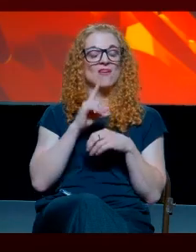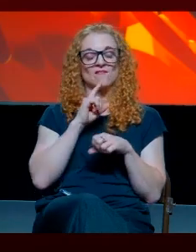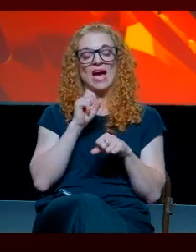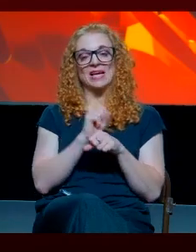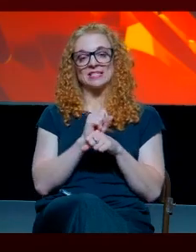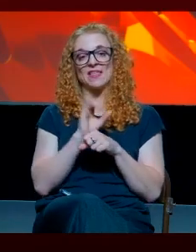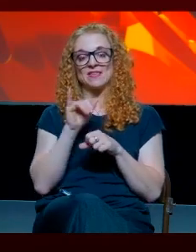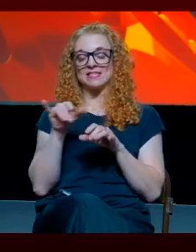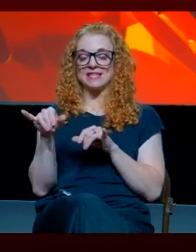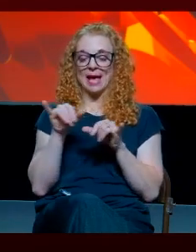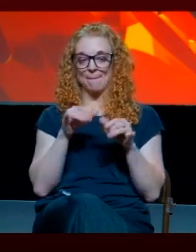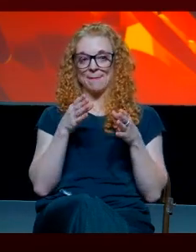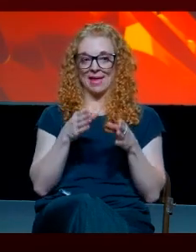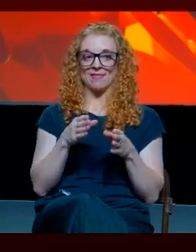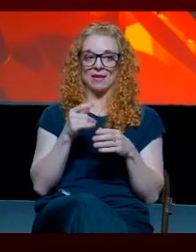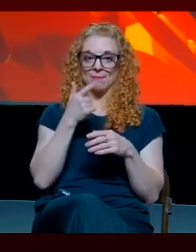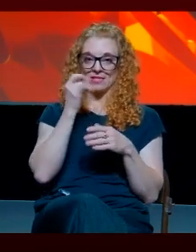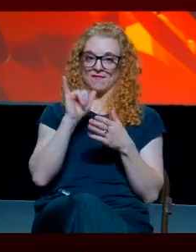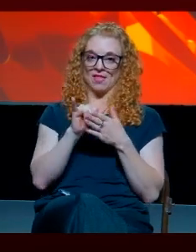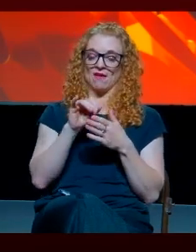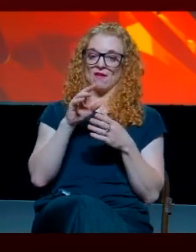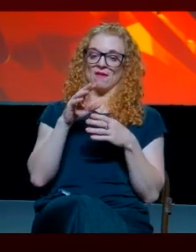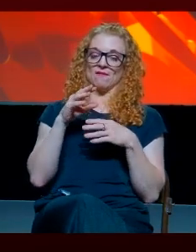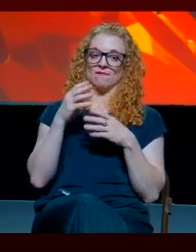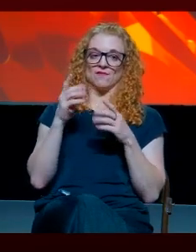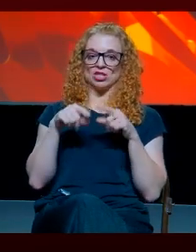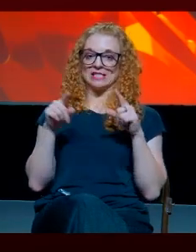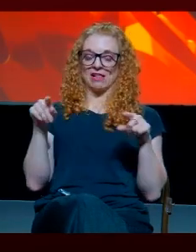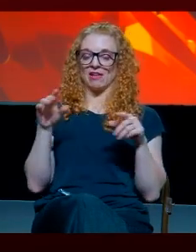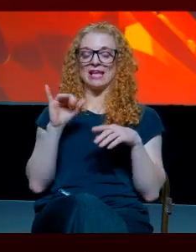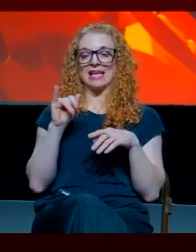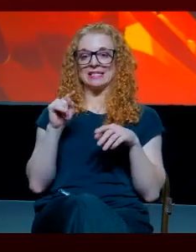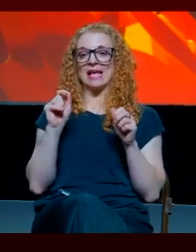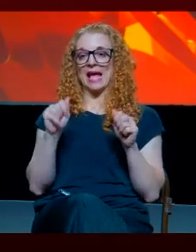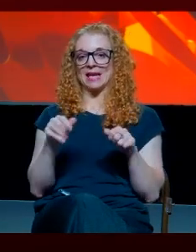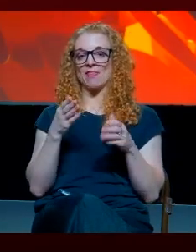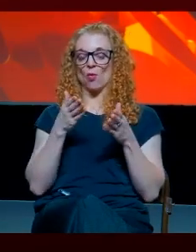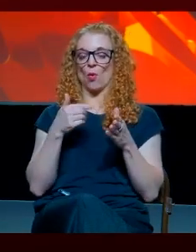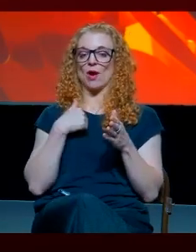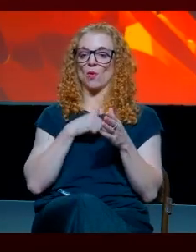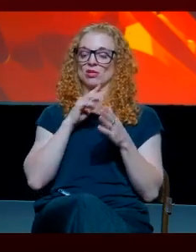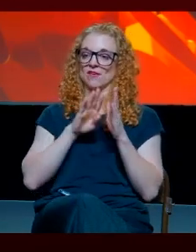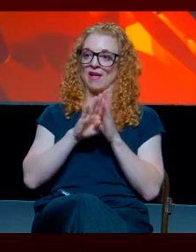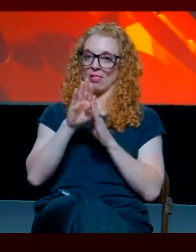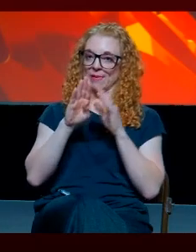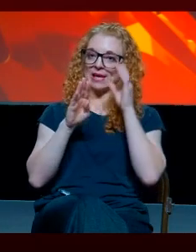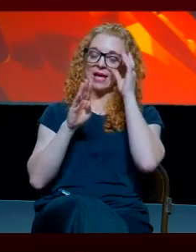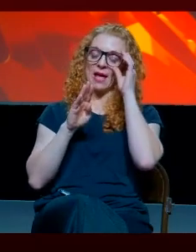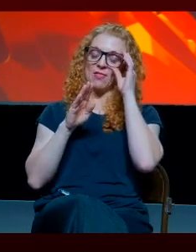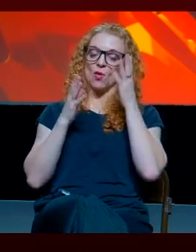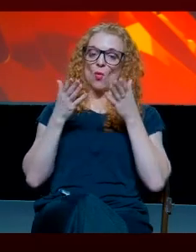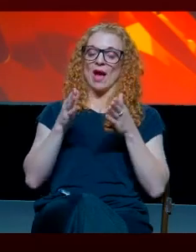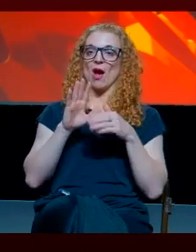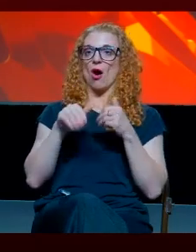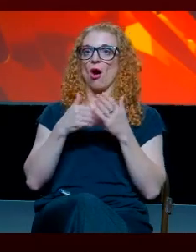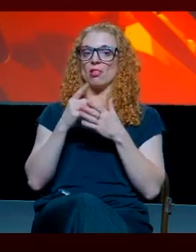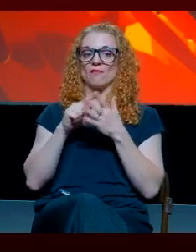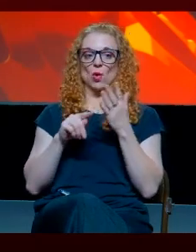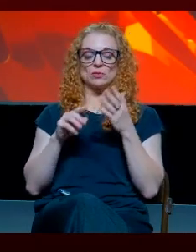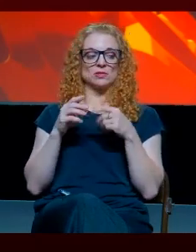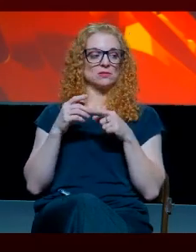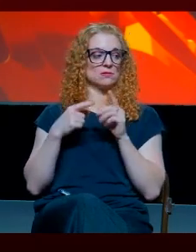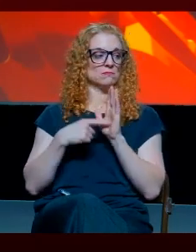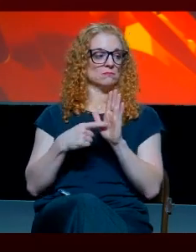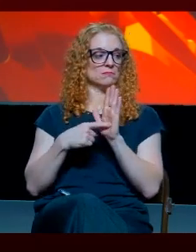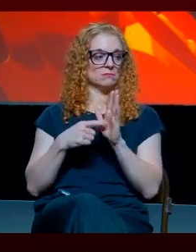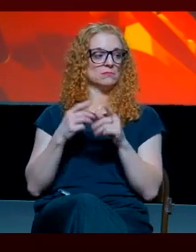this same method, because of the versatility it can, and the way that we are developing in a way where all of the software is open